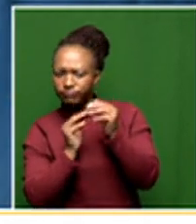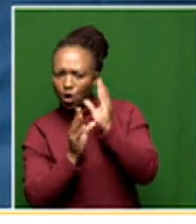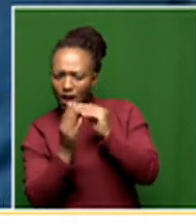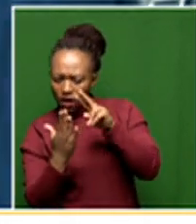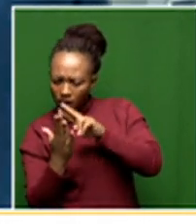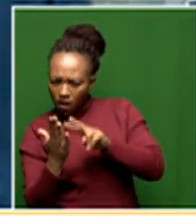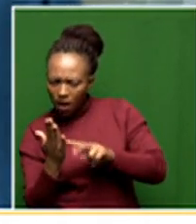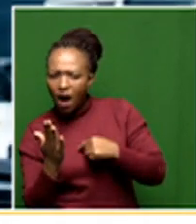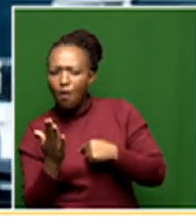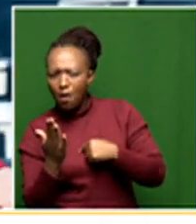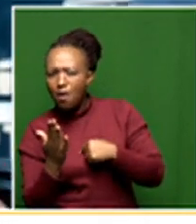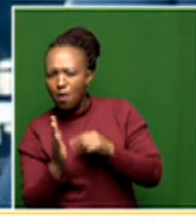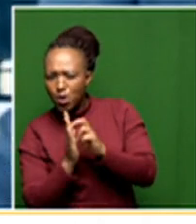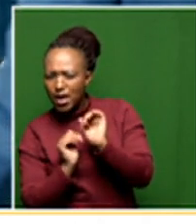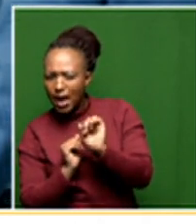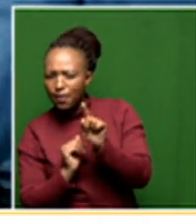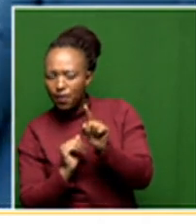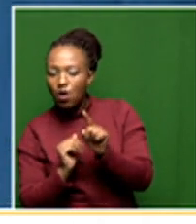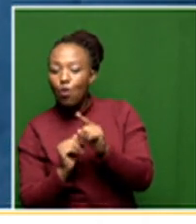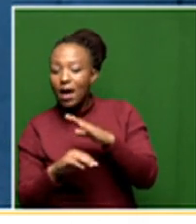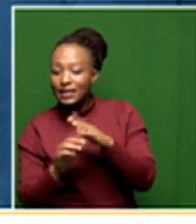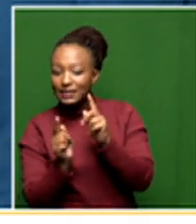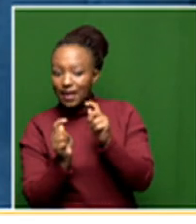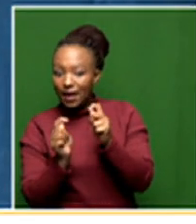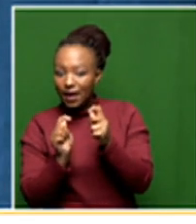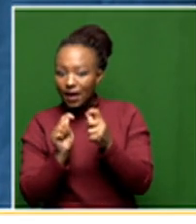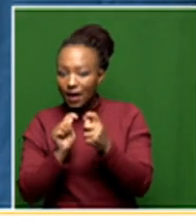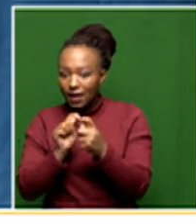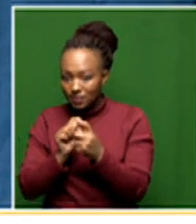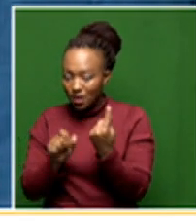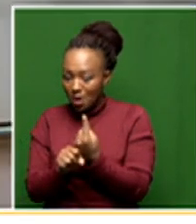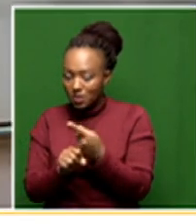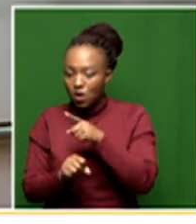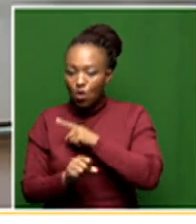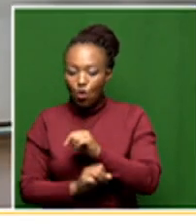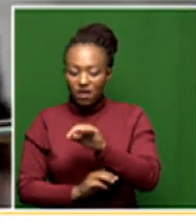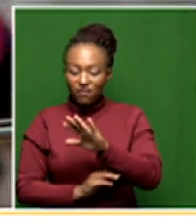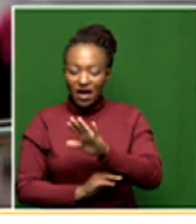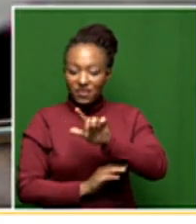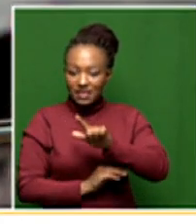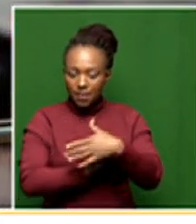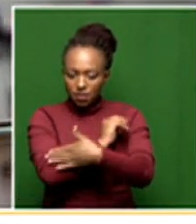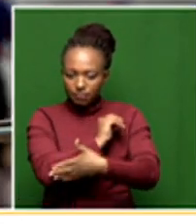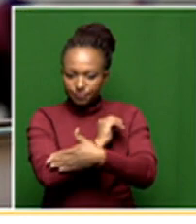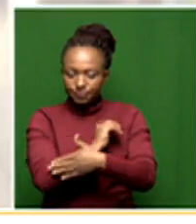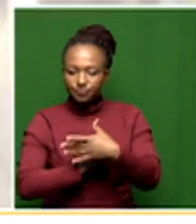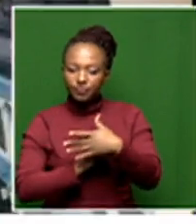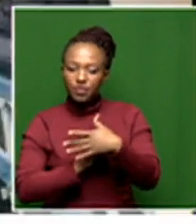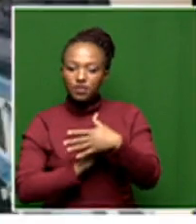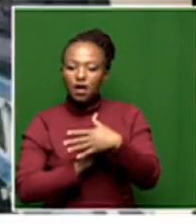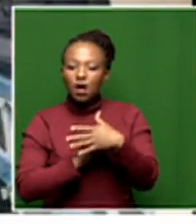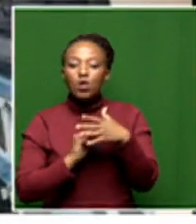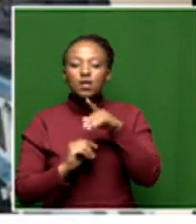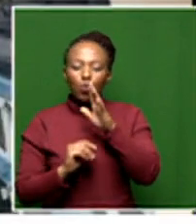with everything that you need to know. And it's ever changing. I mean, the other thing that the minister said is that the 57 countries that's currently on the high risk list will be reviewed